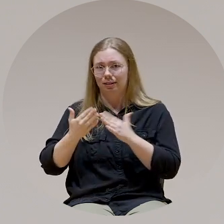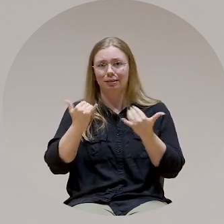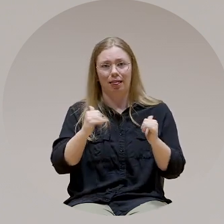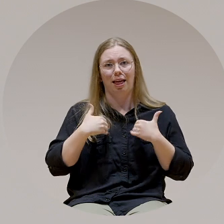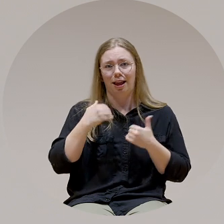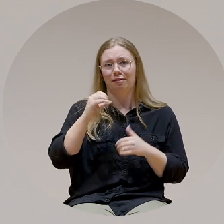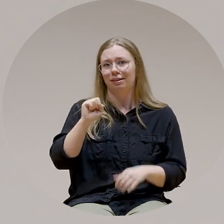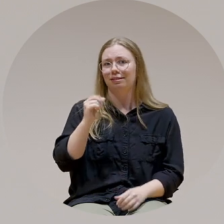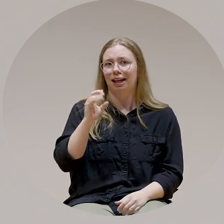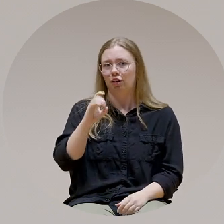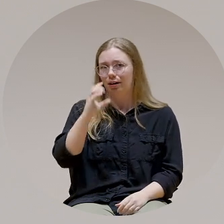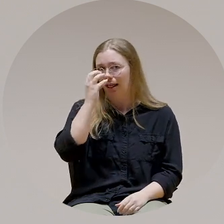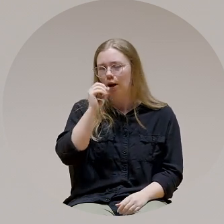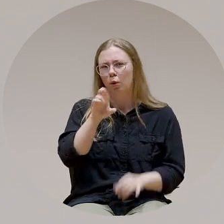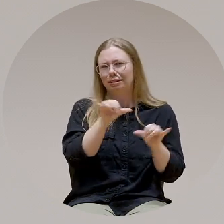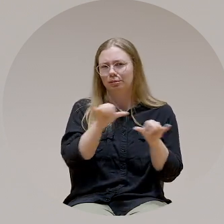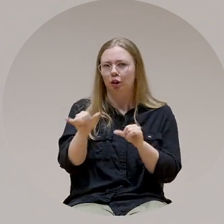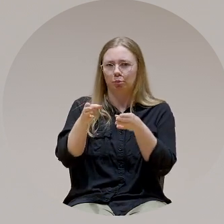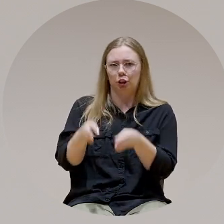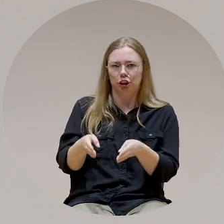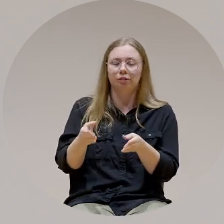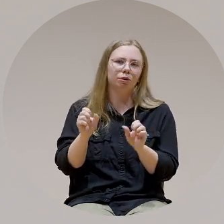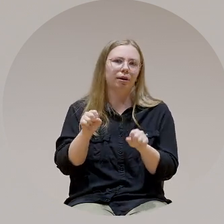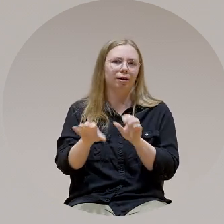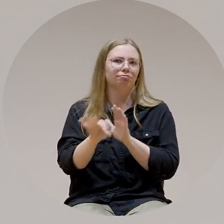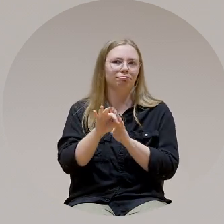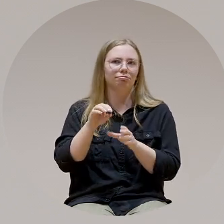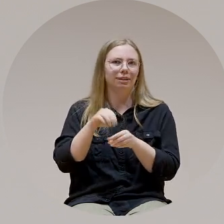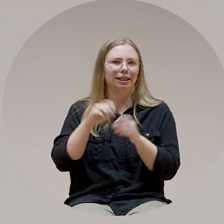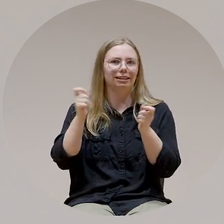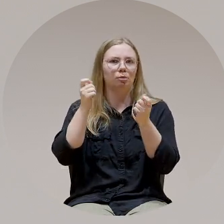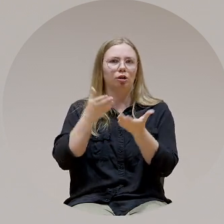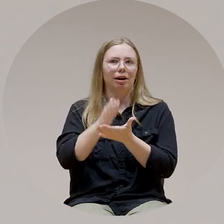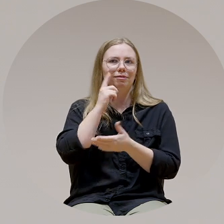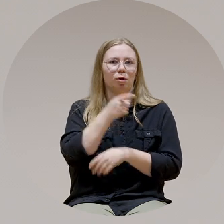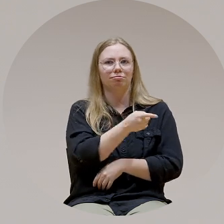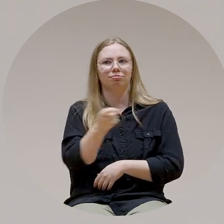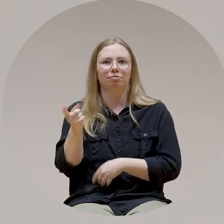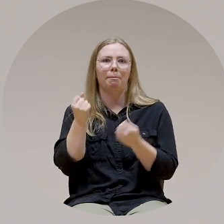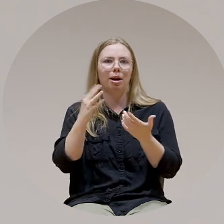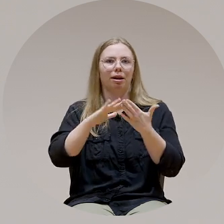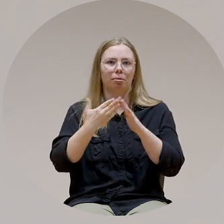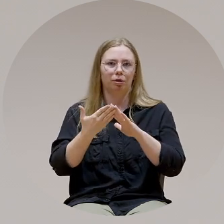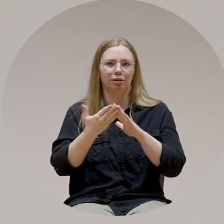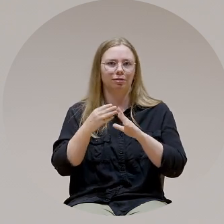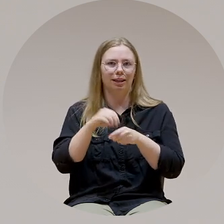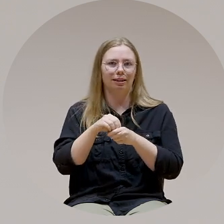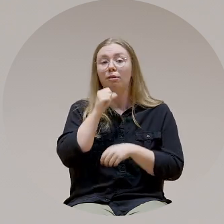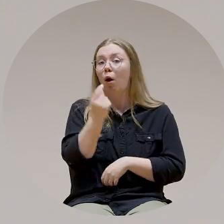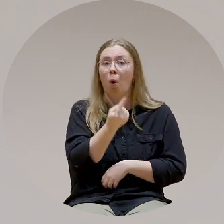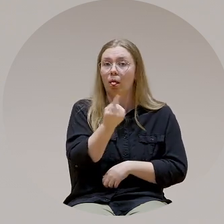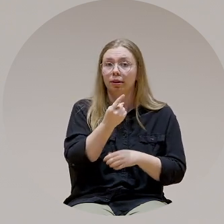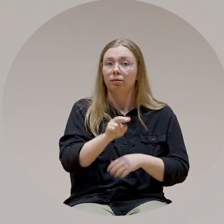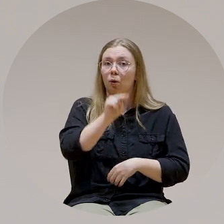So yeah, you can find a similar figure in the ceremonial lives of communities across more than just